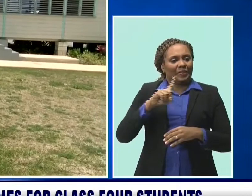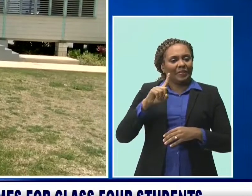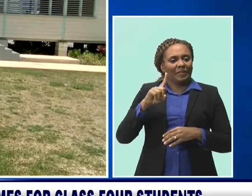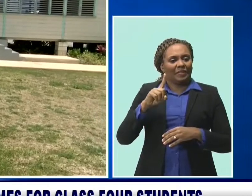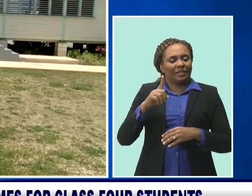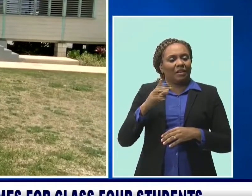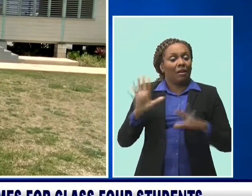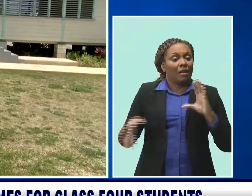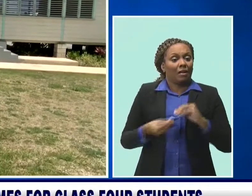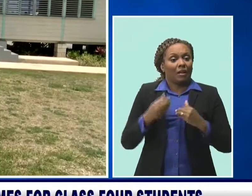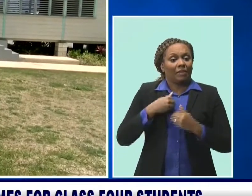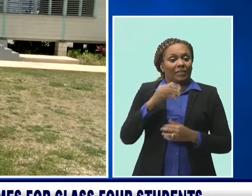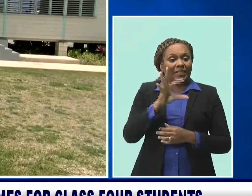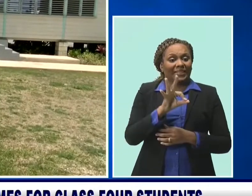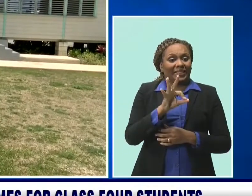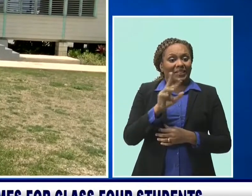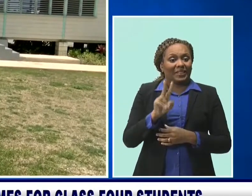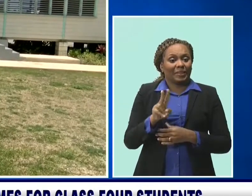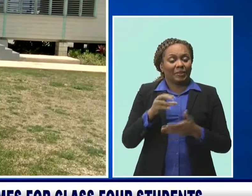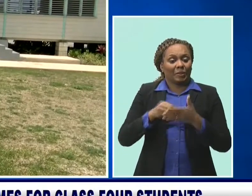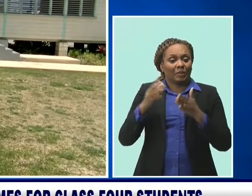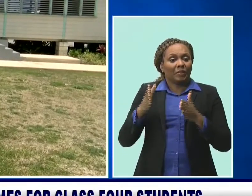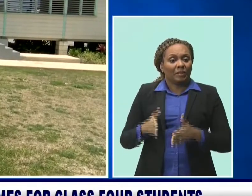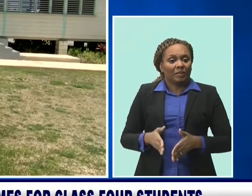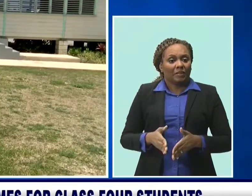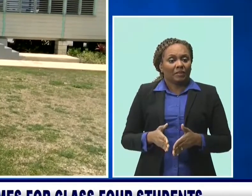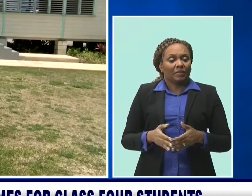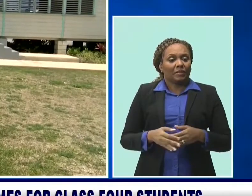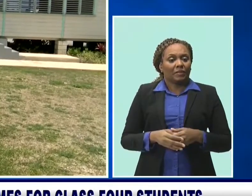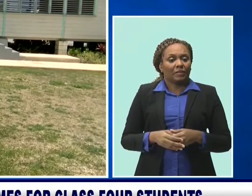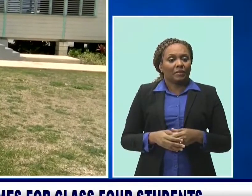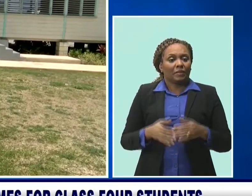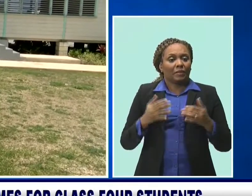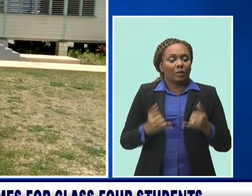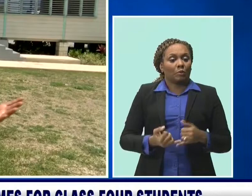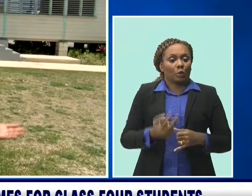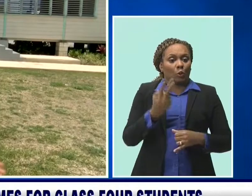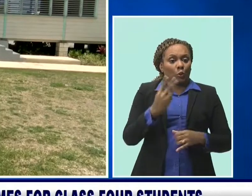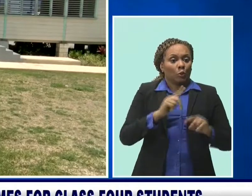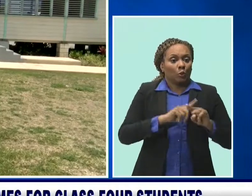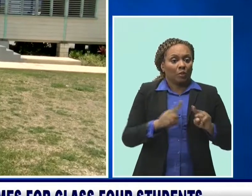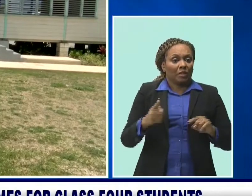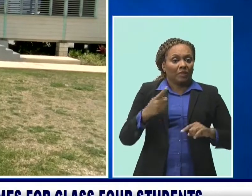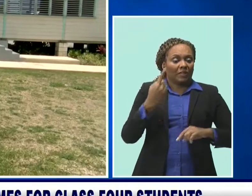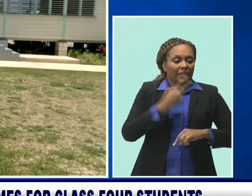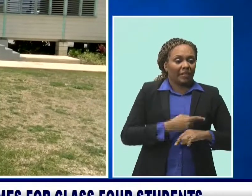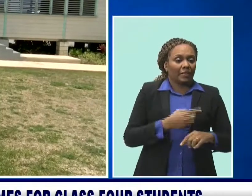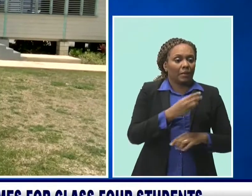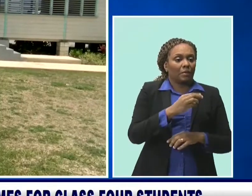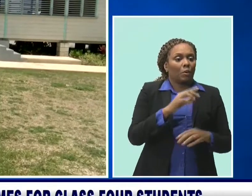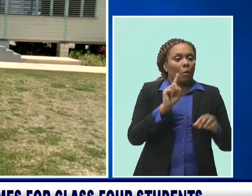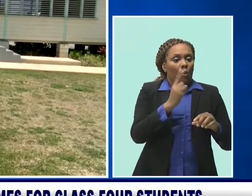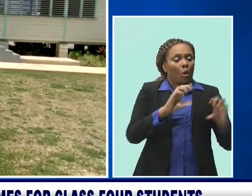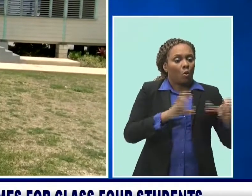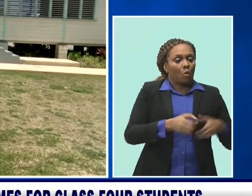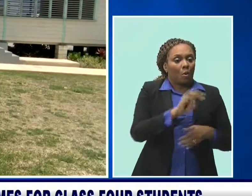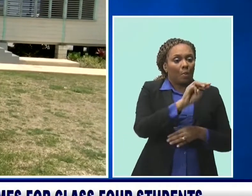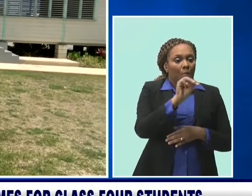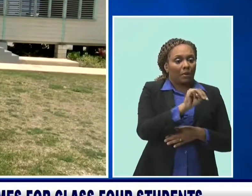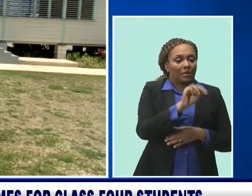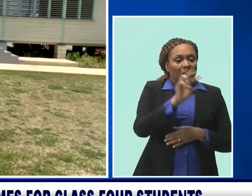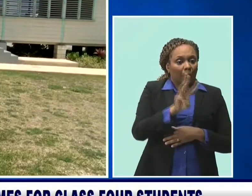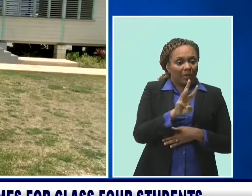92 children into 2 different days, Mondays and Wednesdays, and